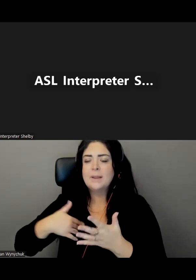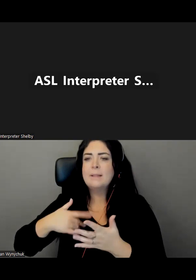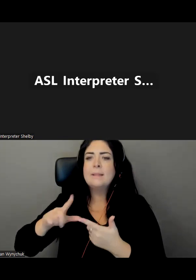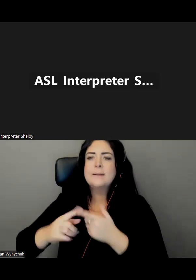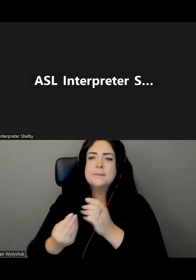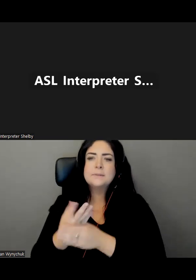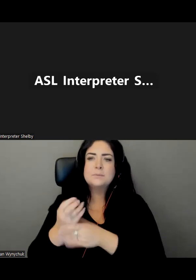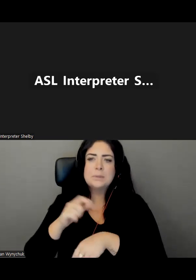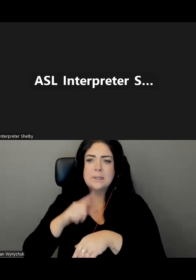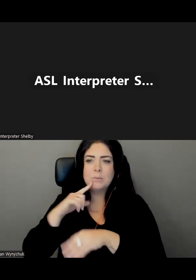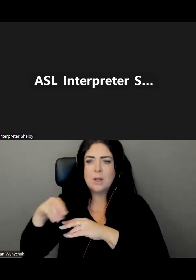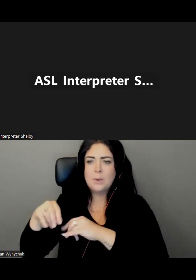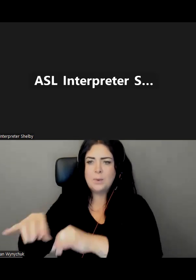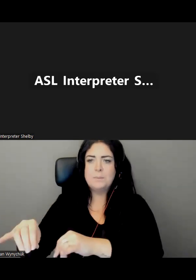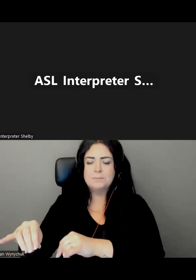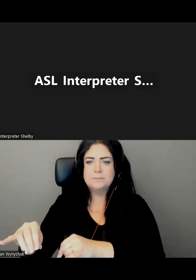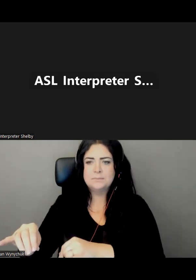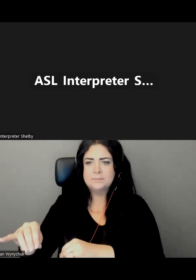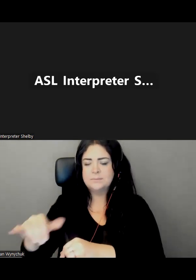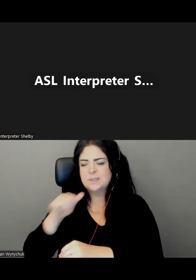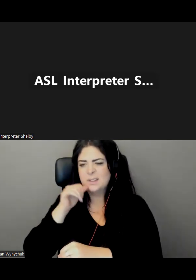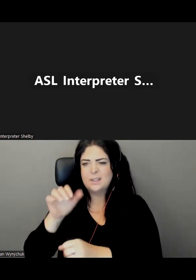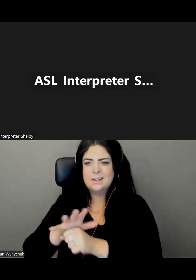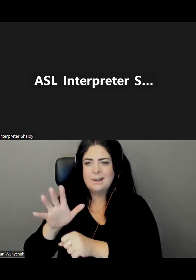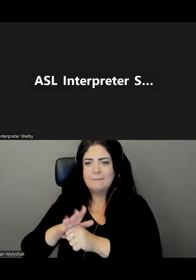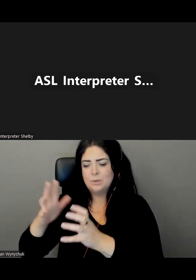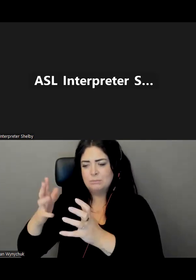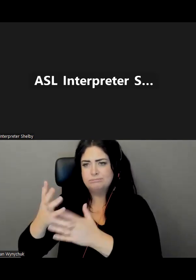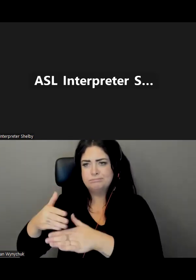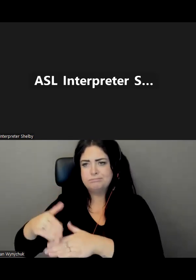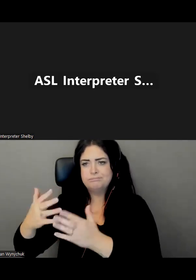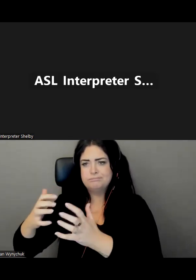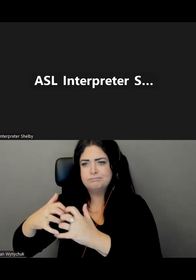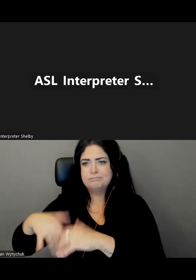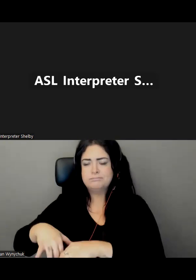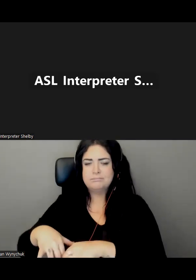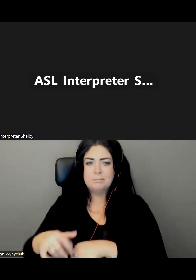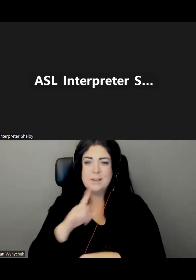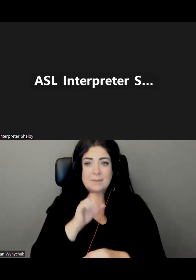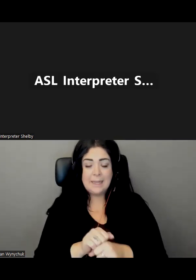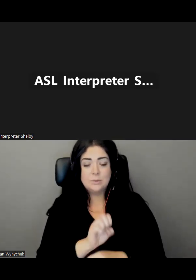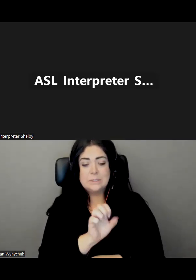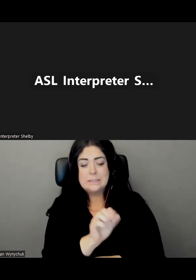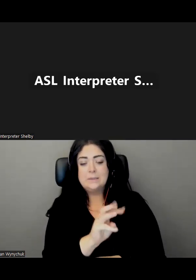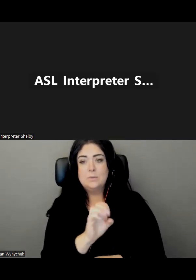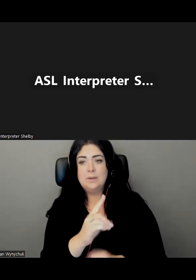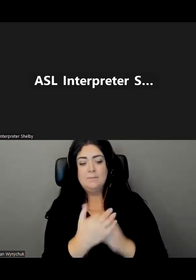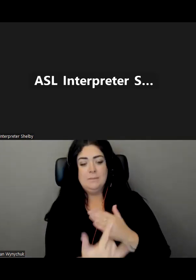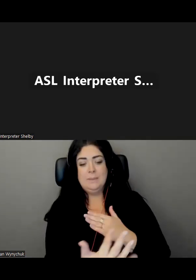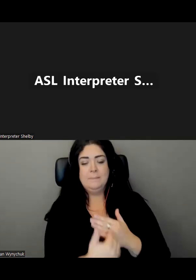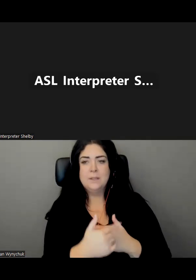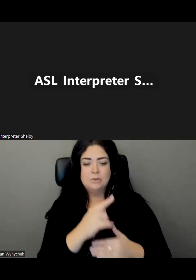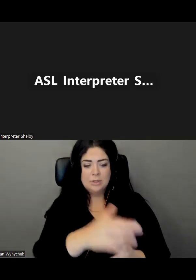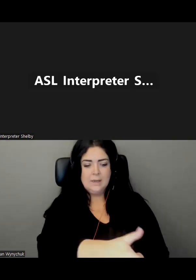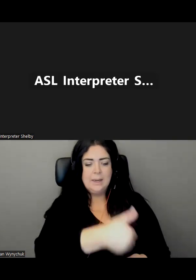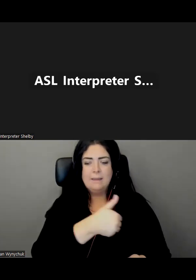much. But if you're using just straight seaweed, I would go in the fall and just give it like a little rinse in the bucket. I wouldn't go drying it out or